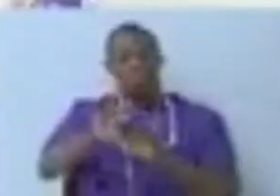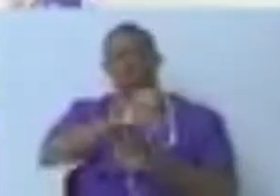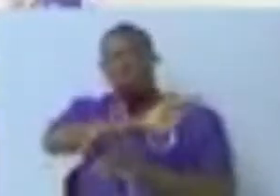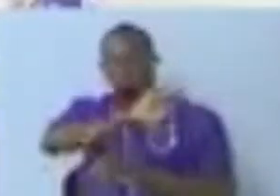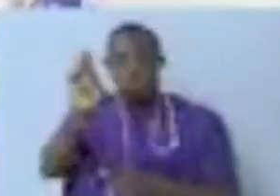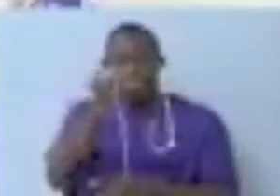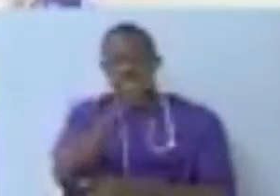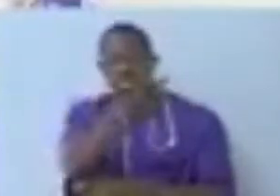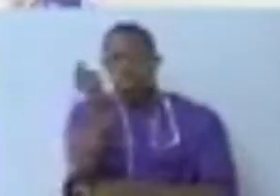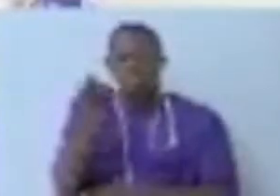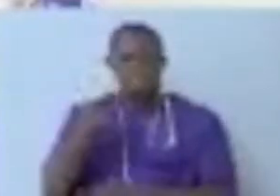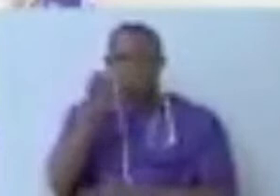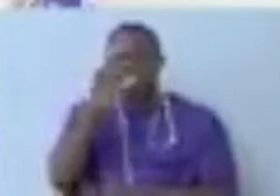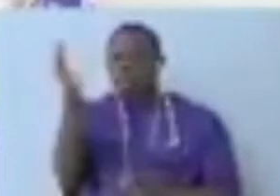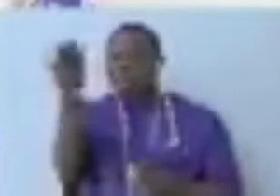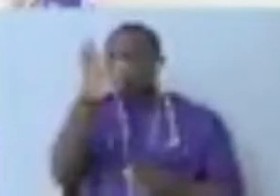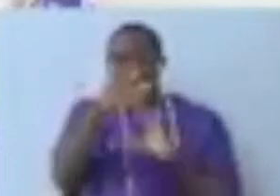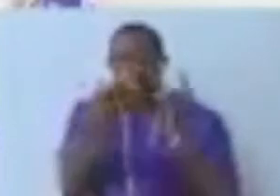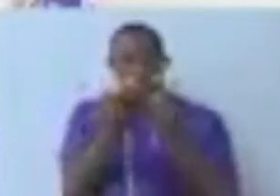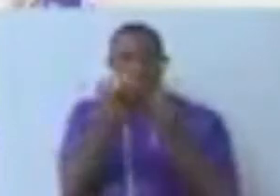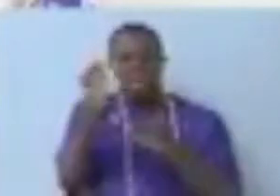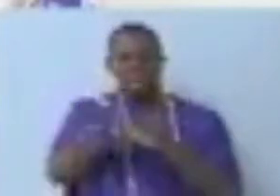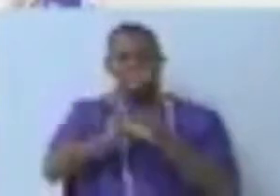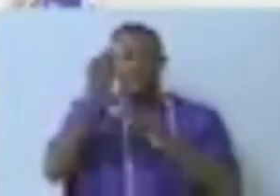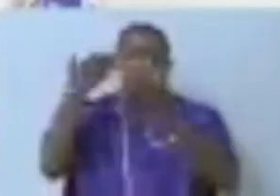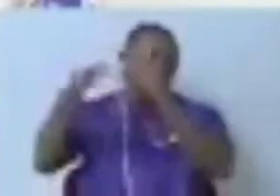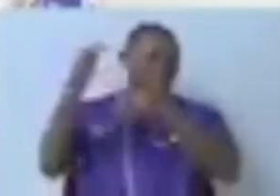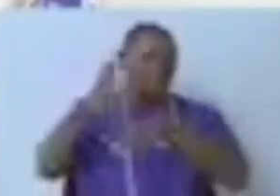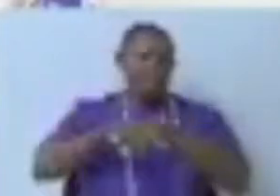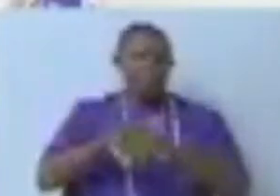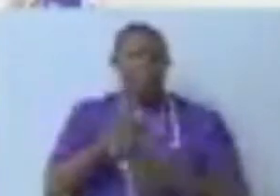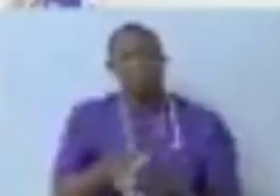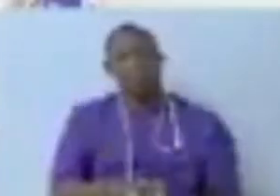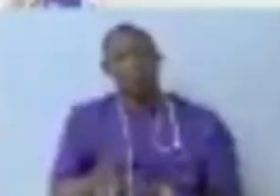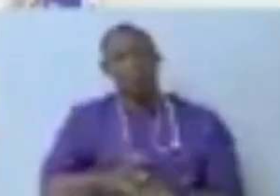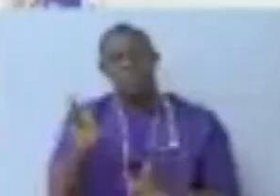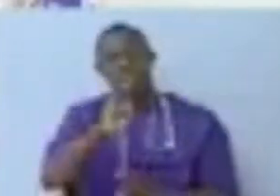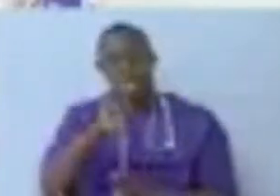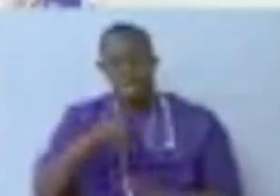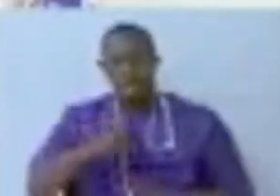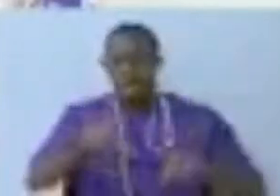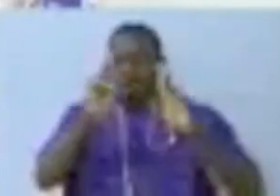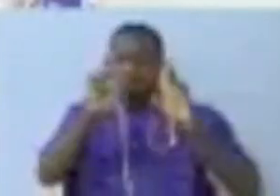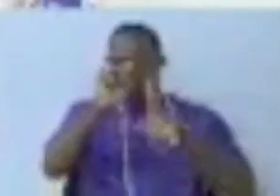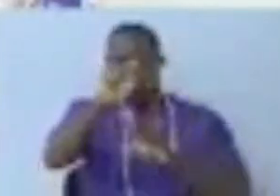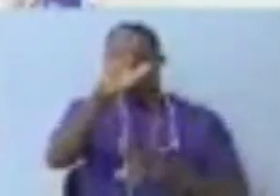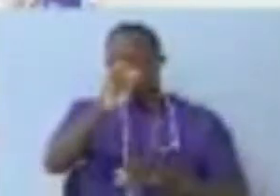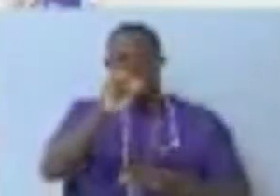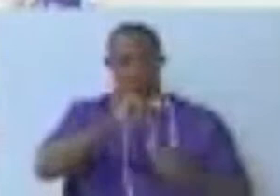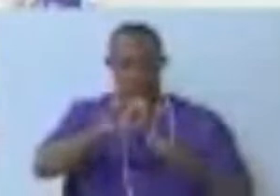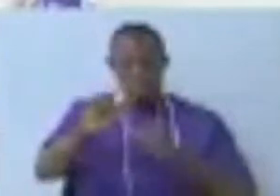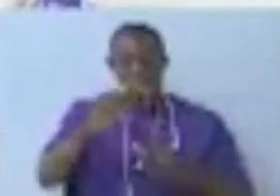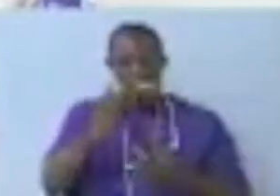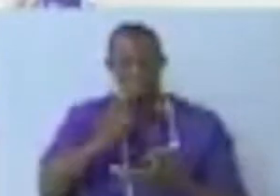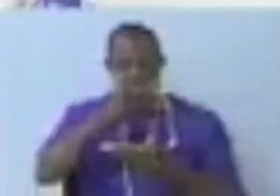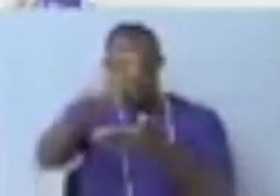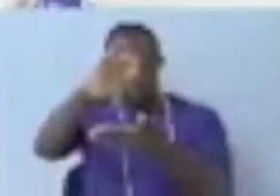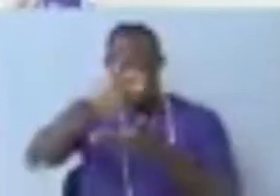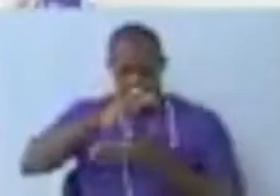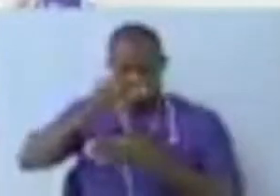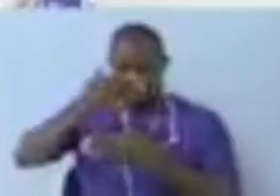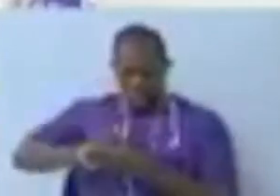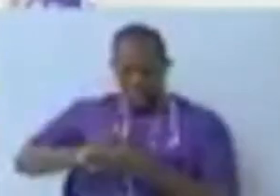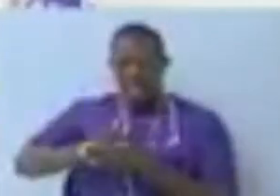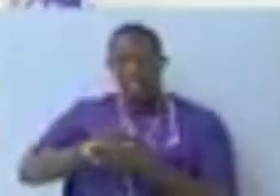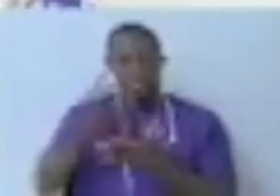told you earlier, that what I would have expected that you should have done was to get the file and see the report that